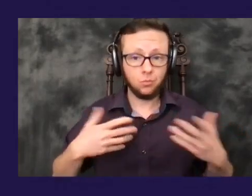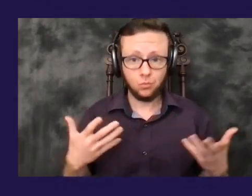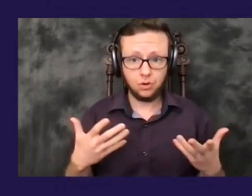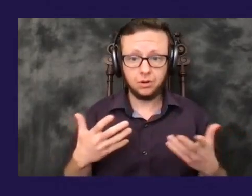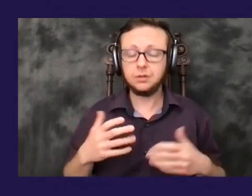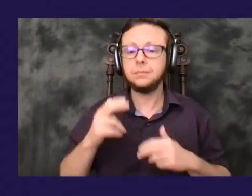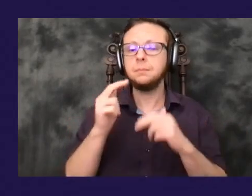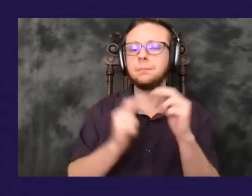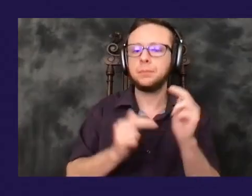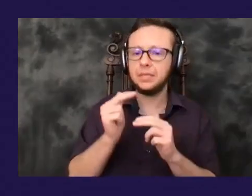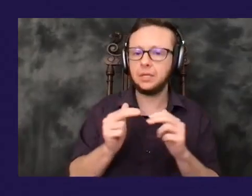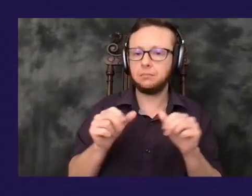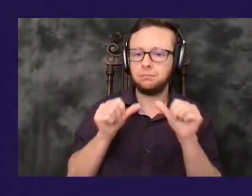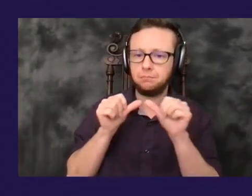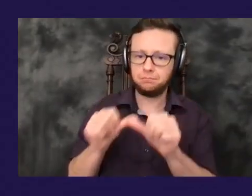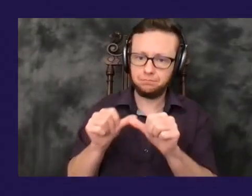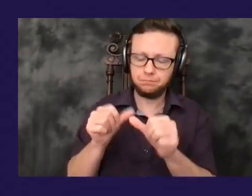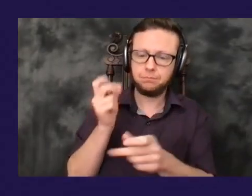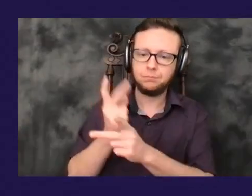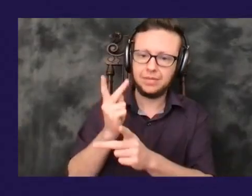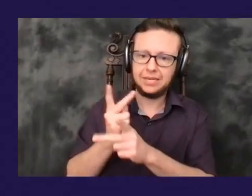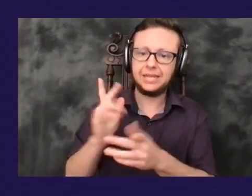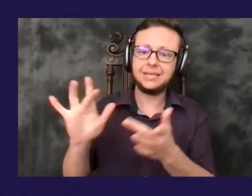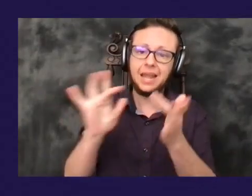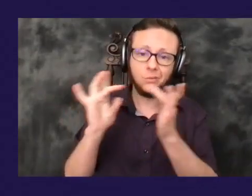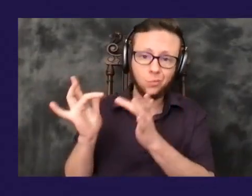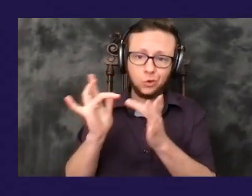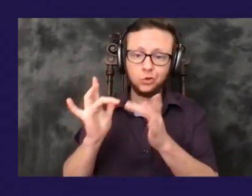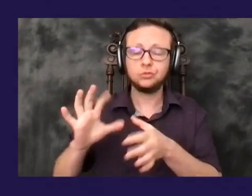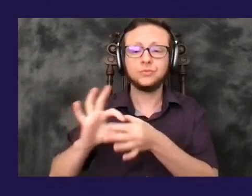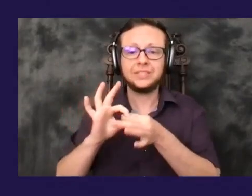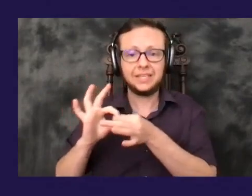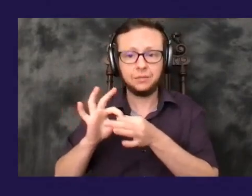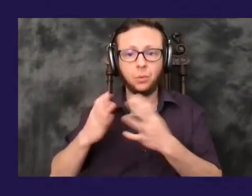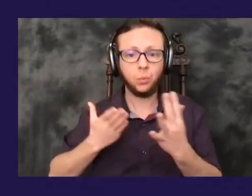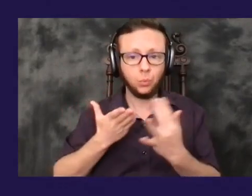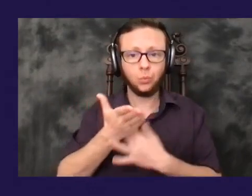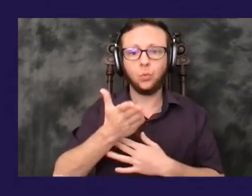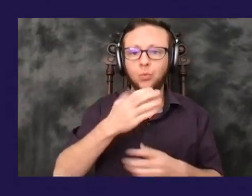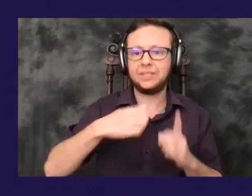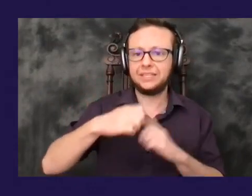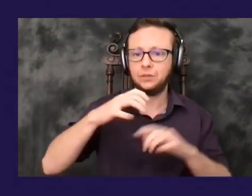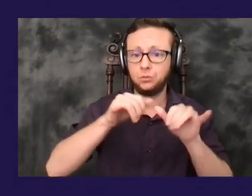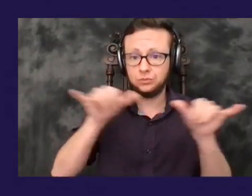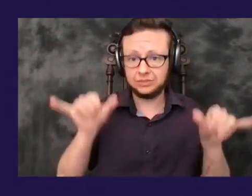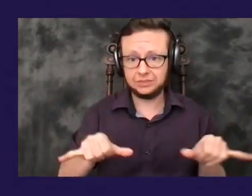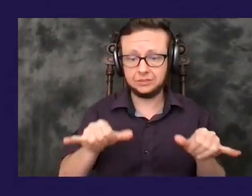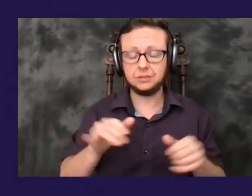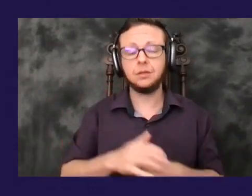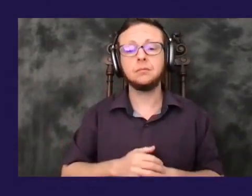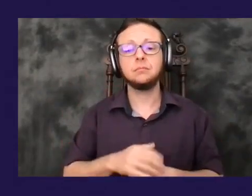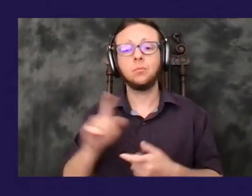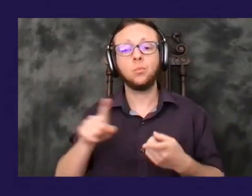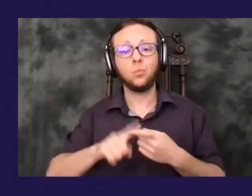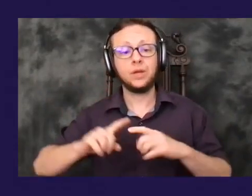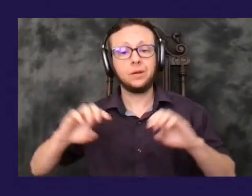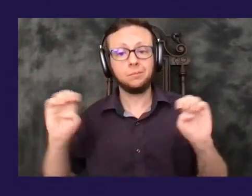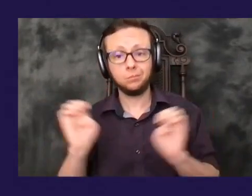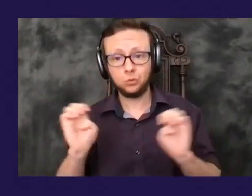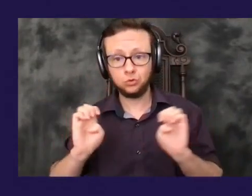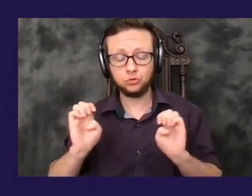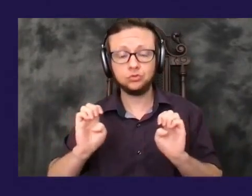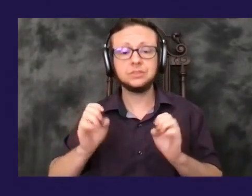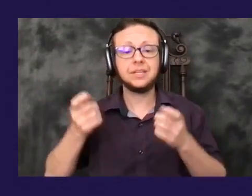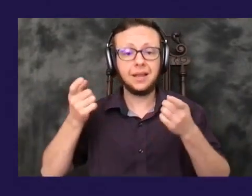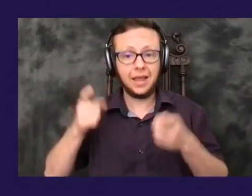and maintaining those networks and relationships across an ecosystem that at the time of an emergency are going to allow those